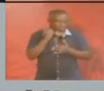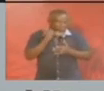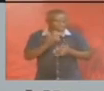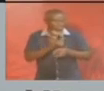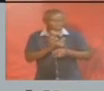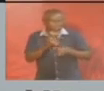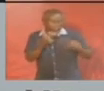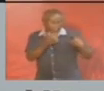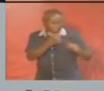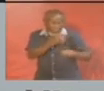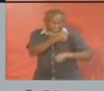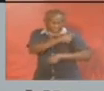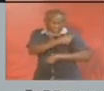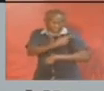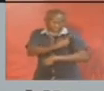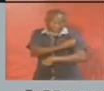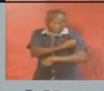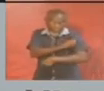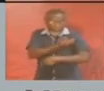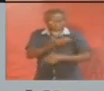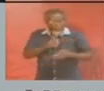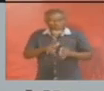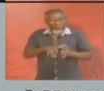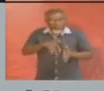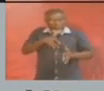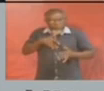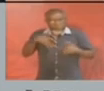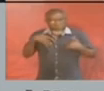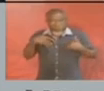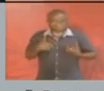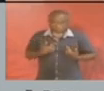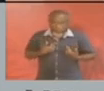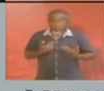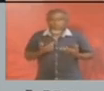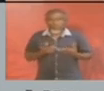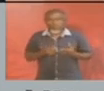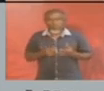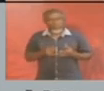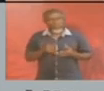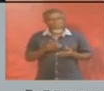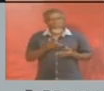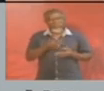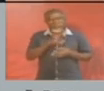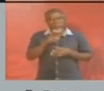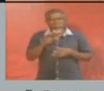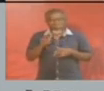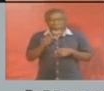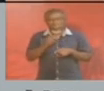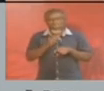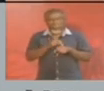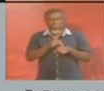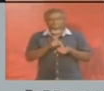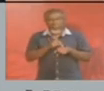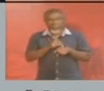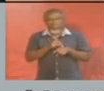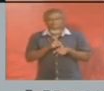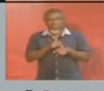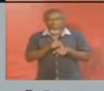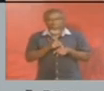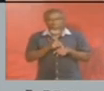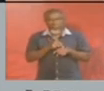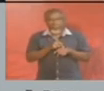injection site, lethargy. Those are the main ones that people have been having. The common symptoms,